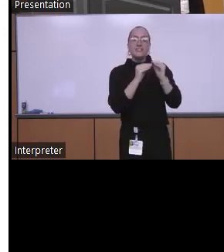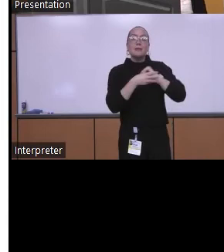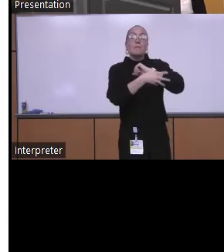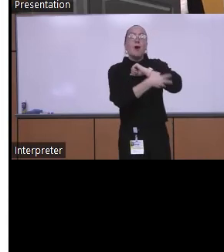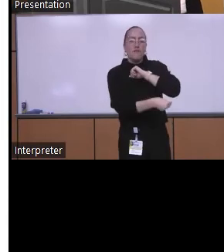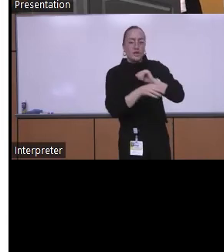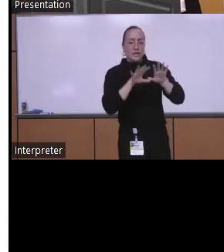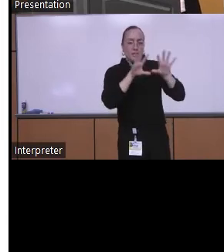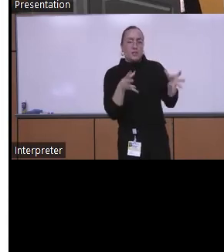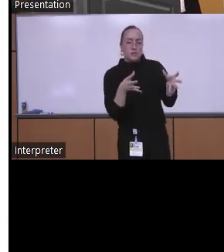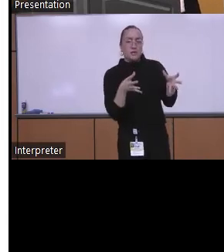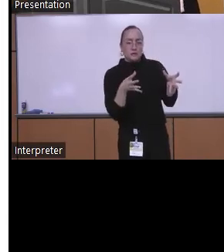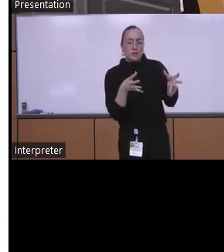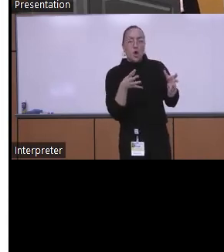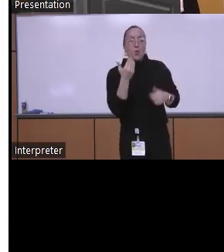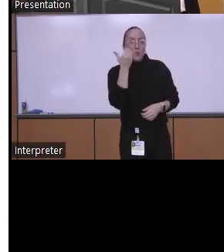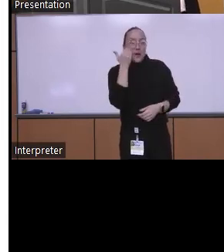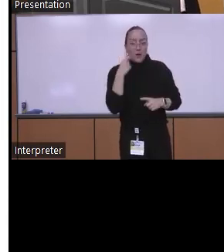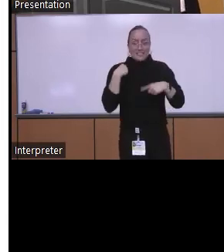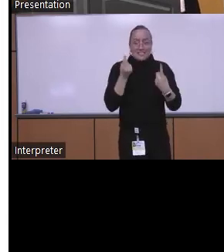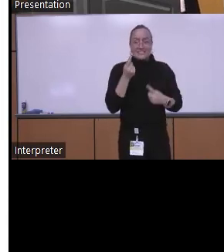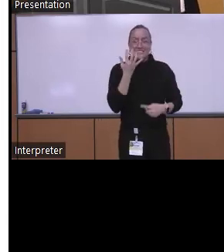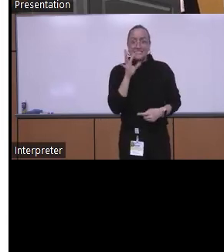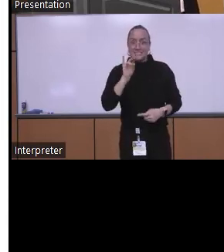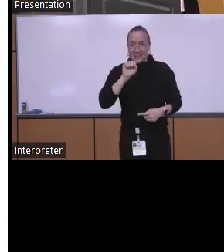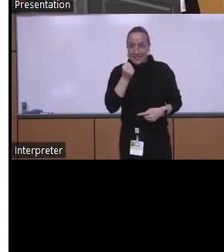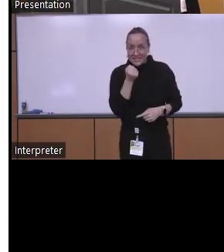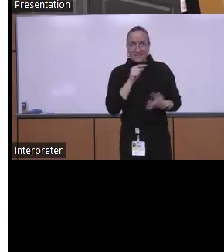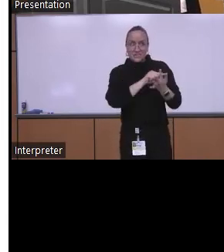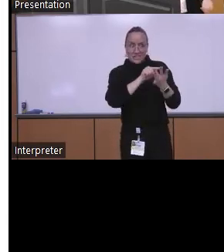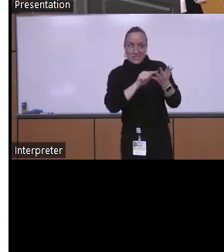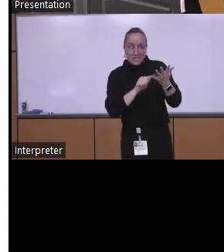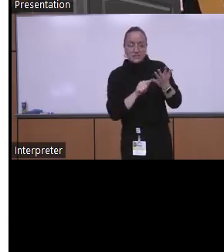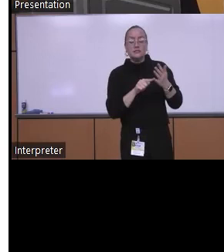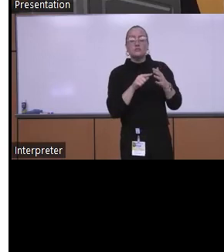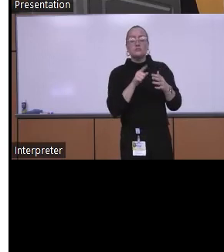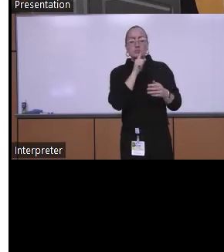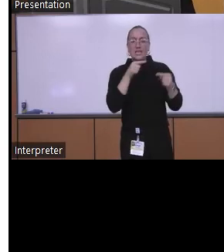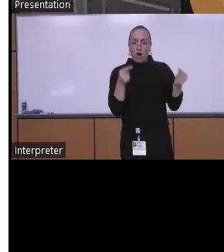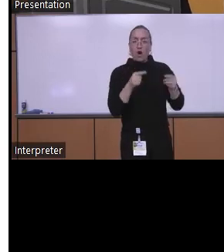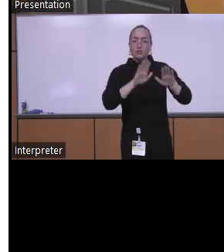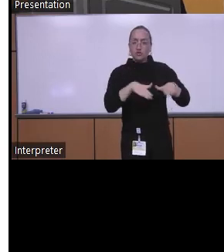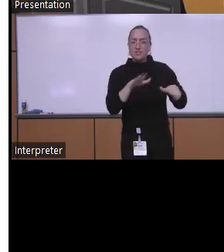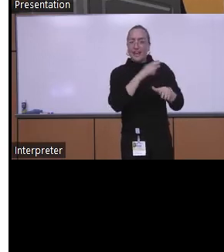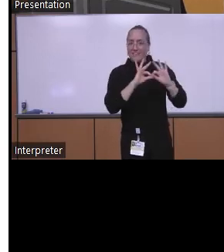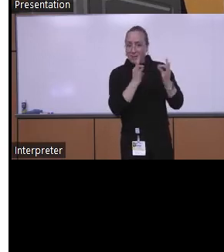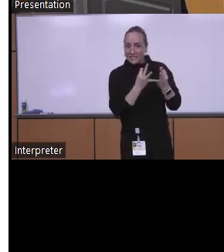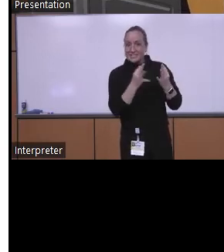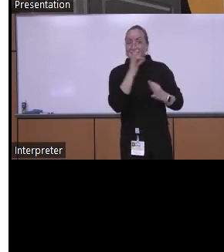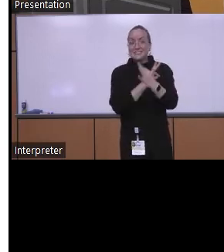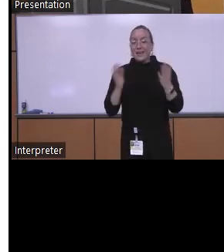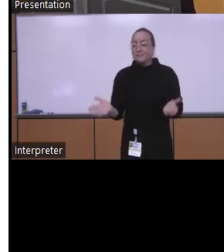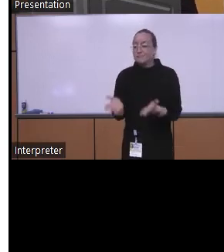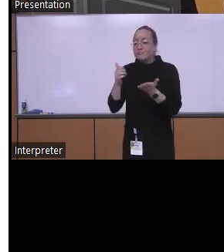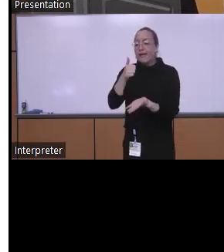risk factors that we already know and have identified since the 70s as being harmful to kids and families. And how can we ensure that we can lift up families